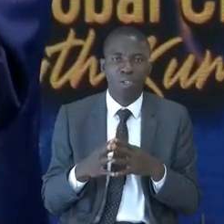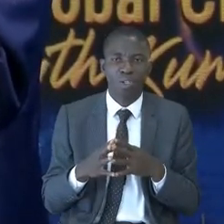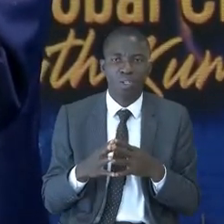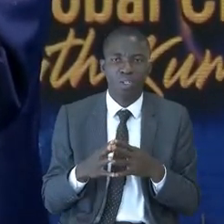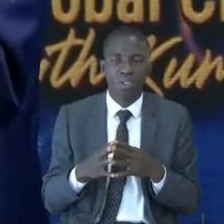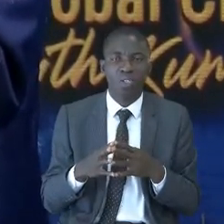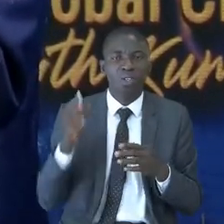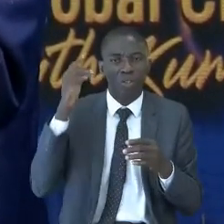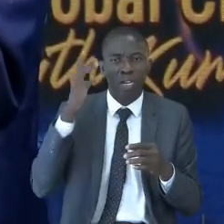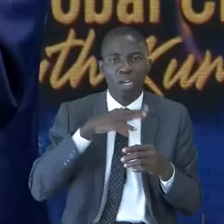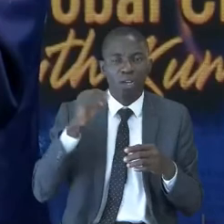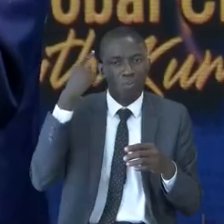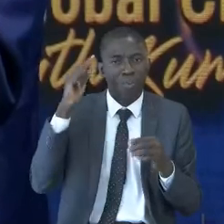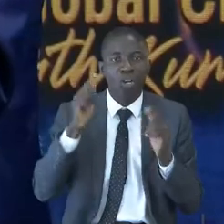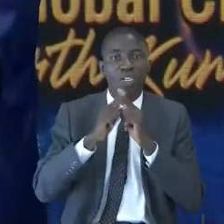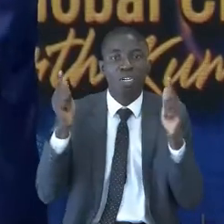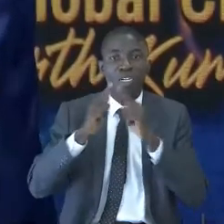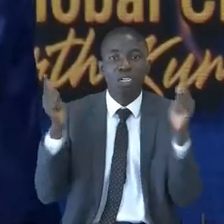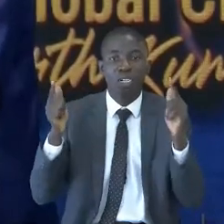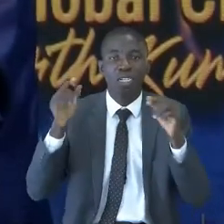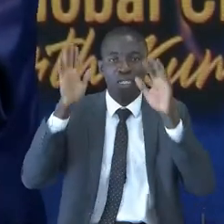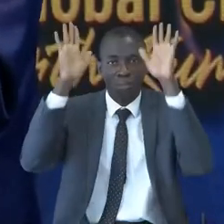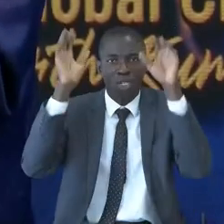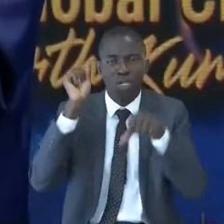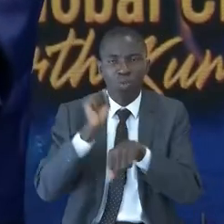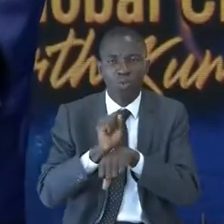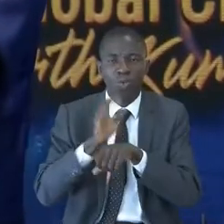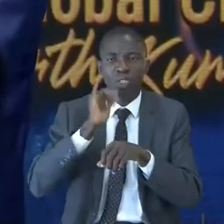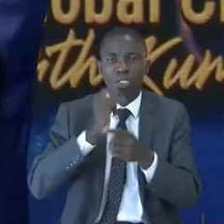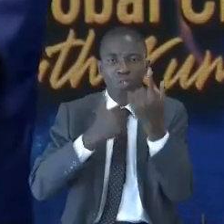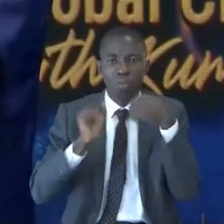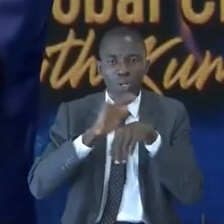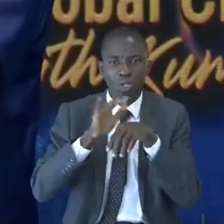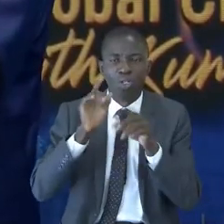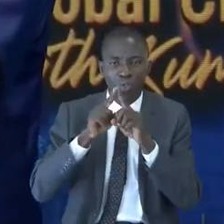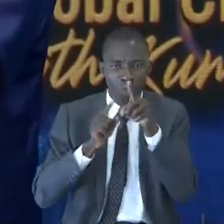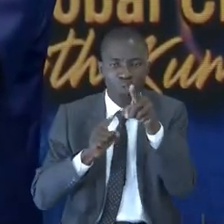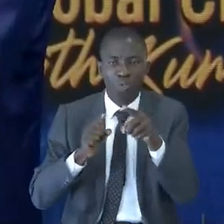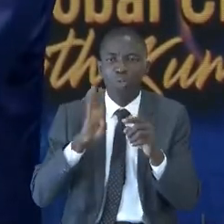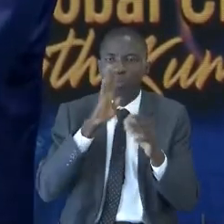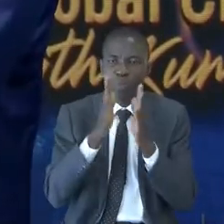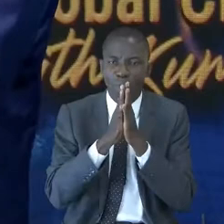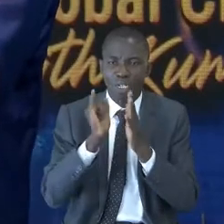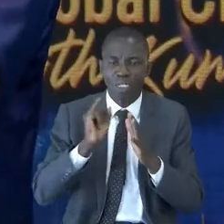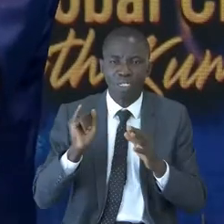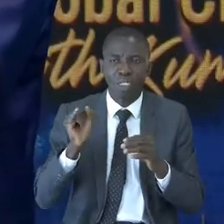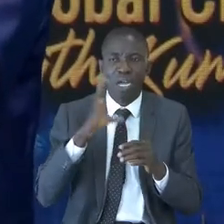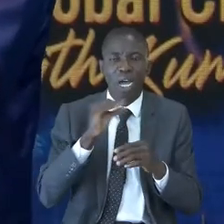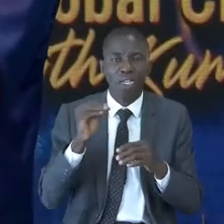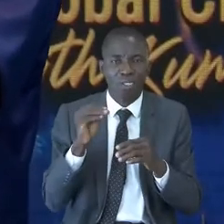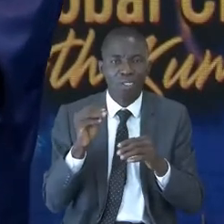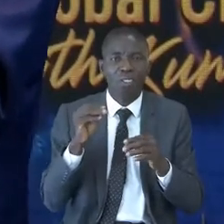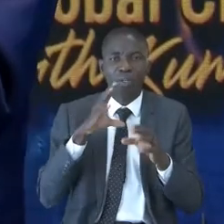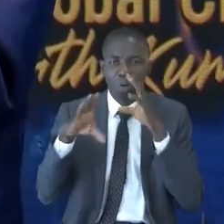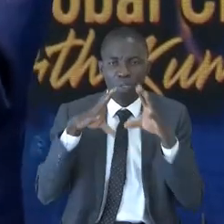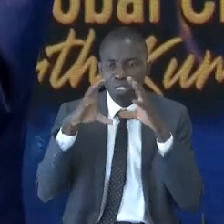Raw miracle is coming tonight. Get yourself ready. Be praying and be talking to the Lord. Be specific. This is